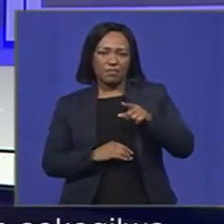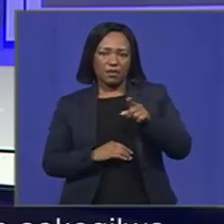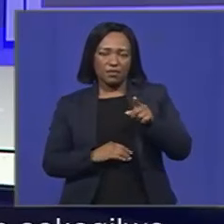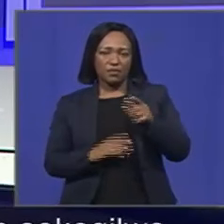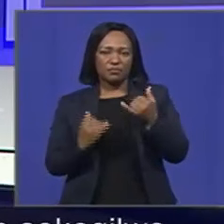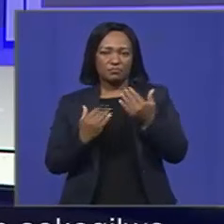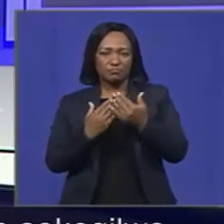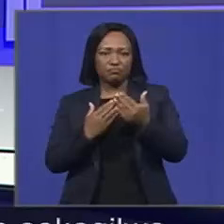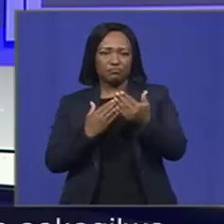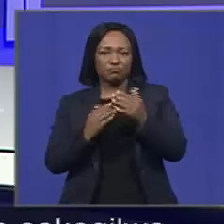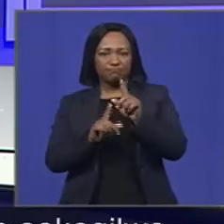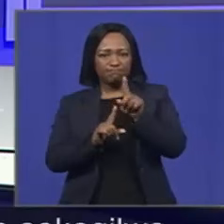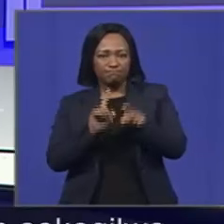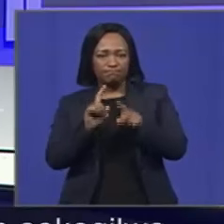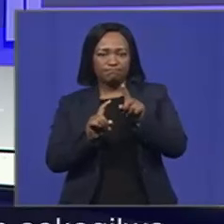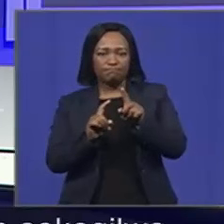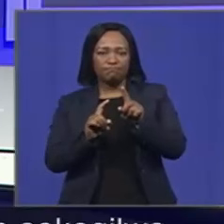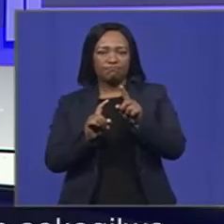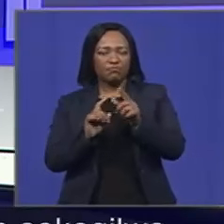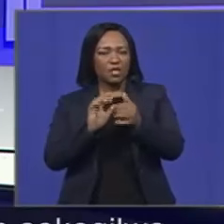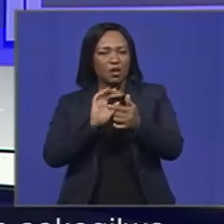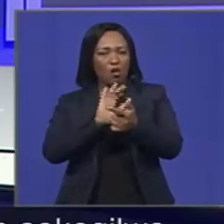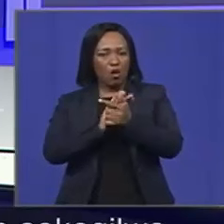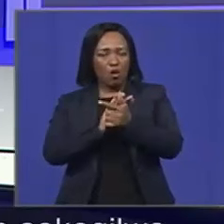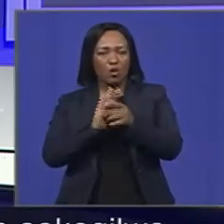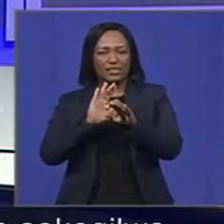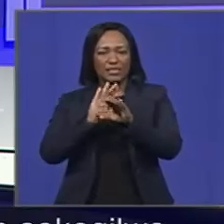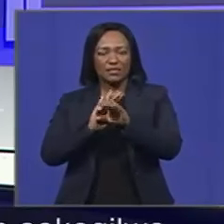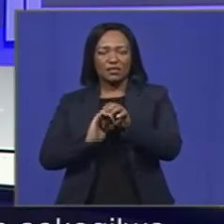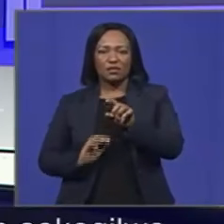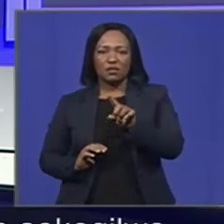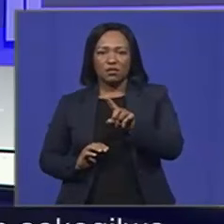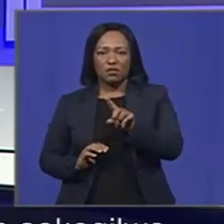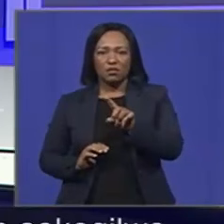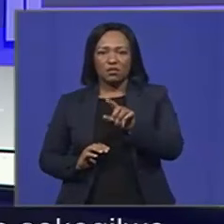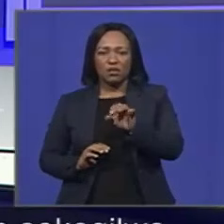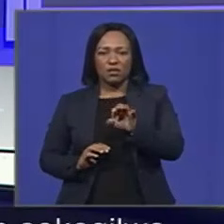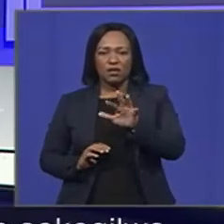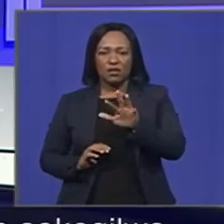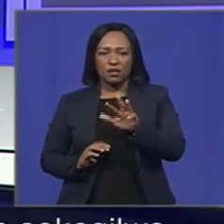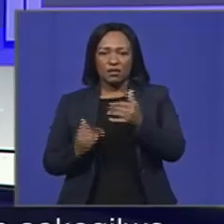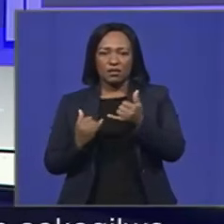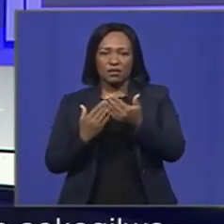ka ga botsolotsa bosemolao jwa section ya karolo ya bolekgolo